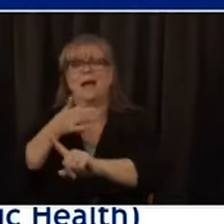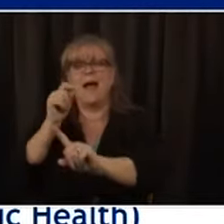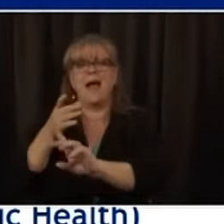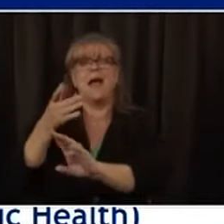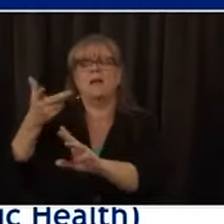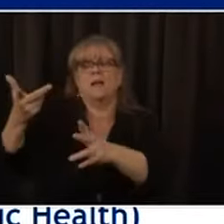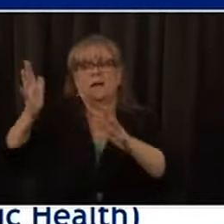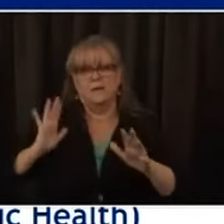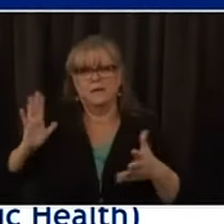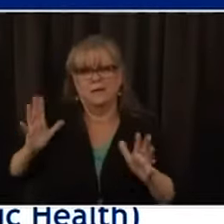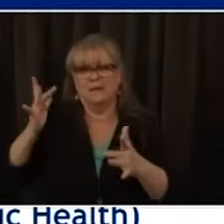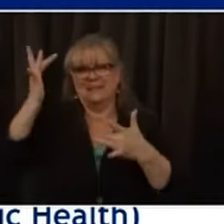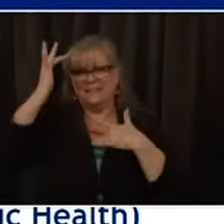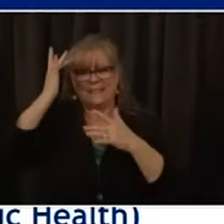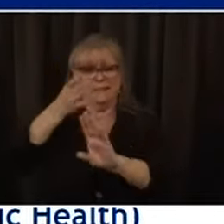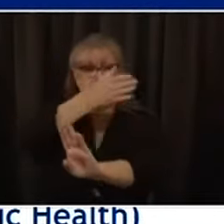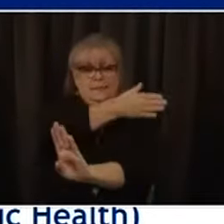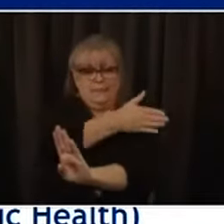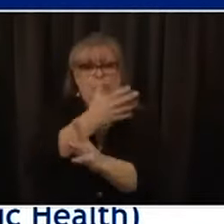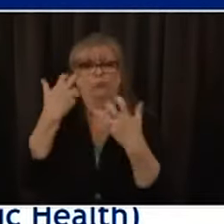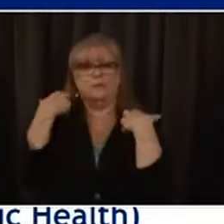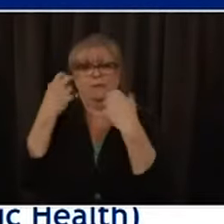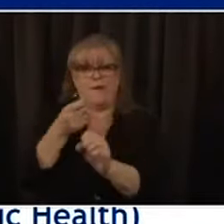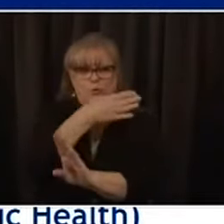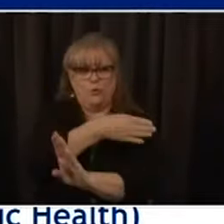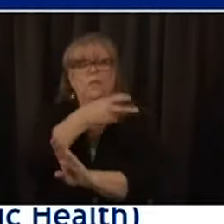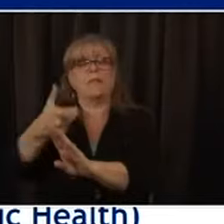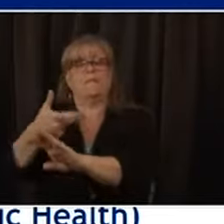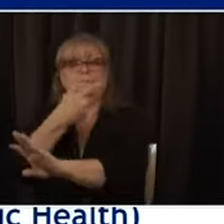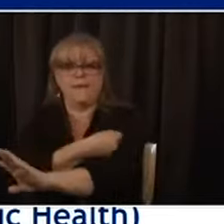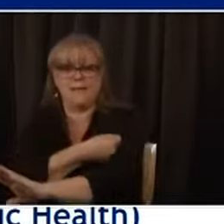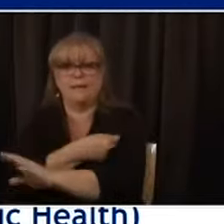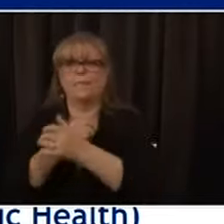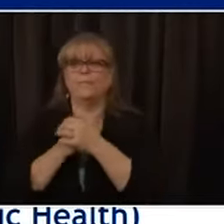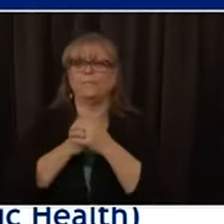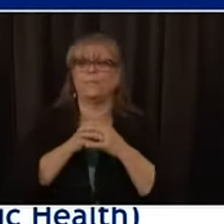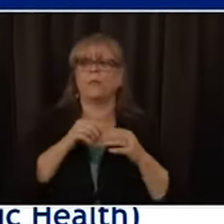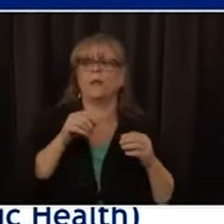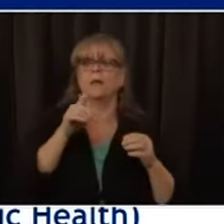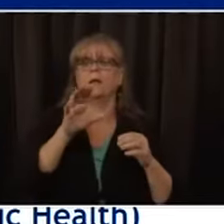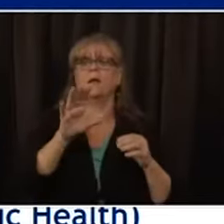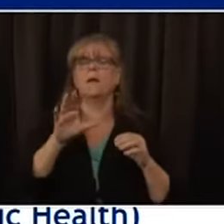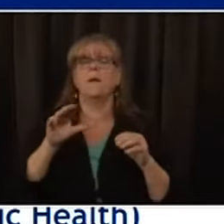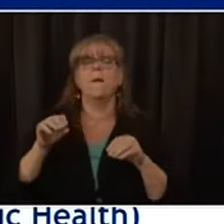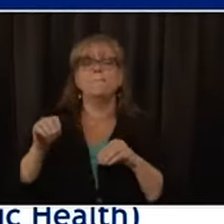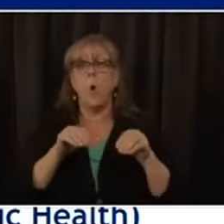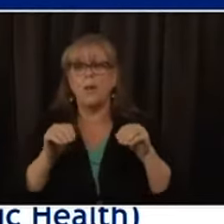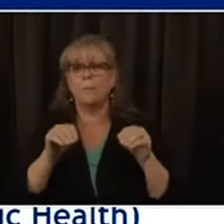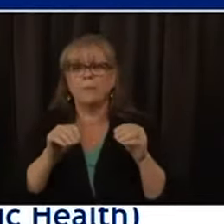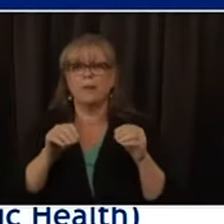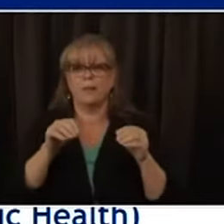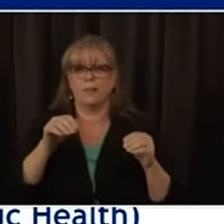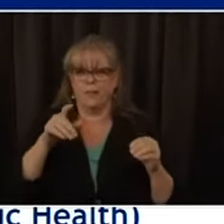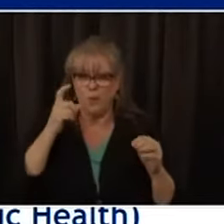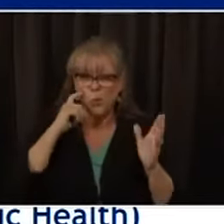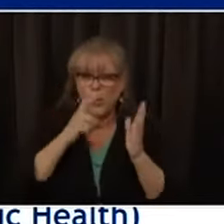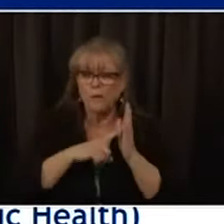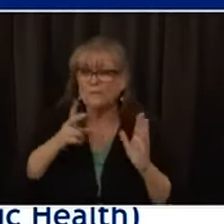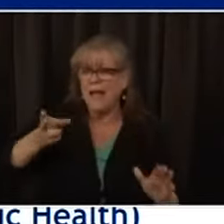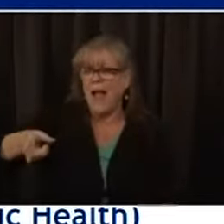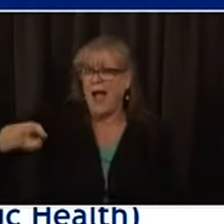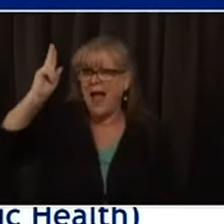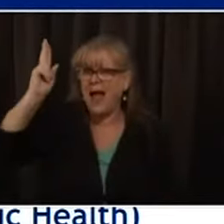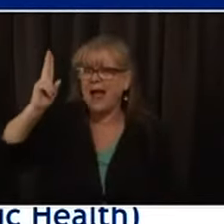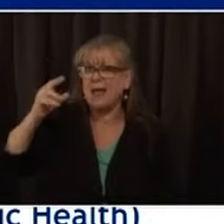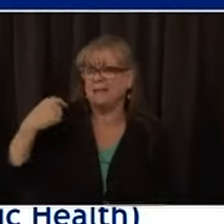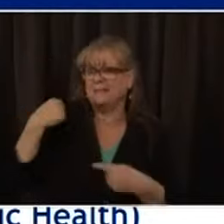However, they're also reporting that mobility is reaching its highest level since the start of the pandemic. I think people are getting